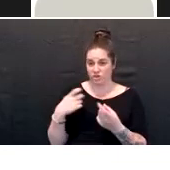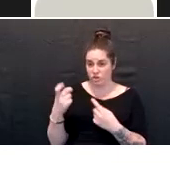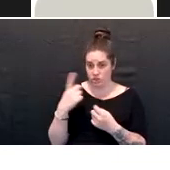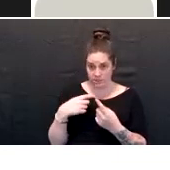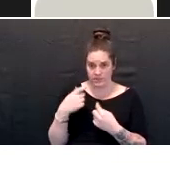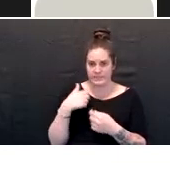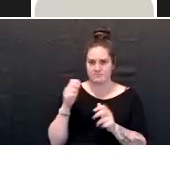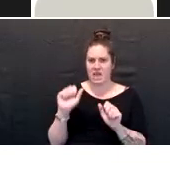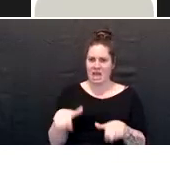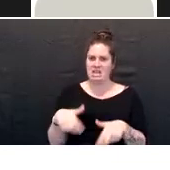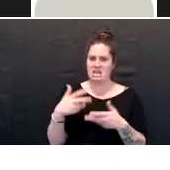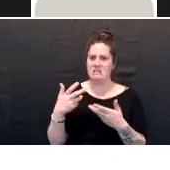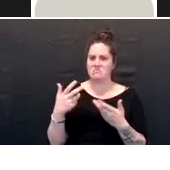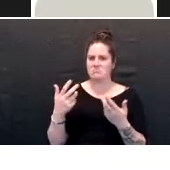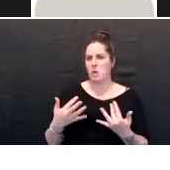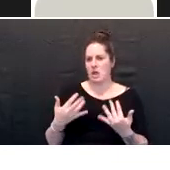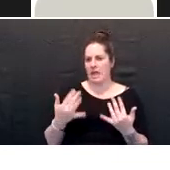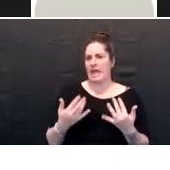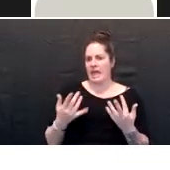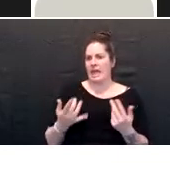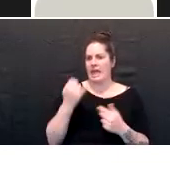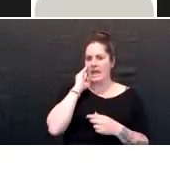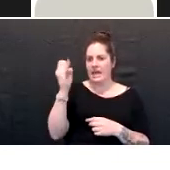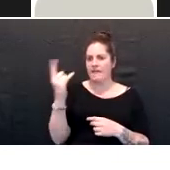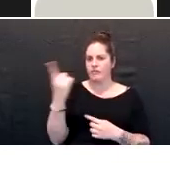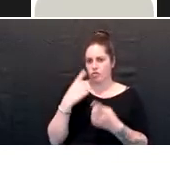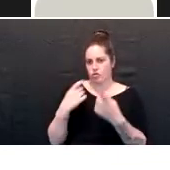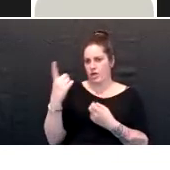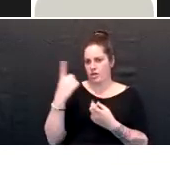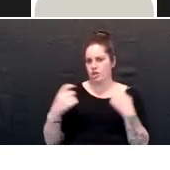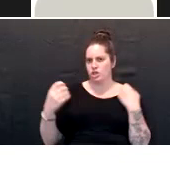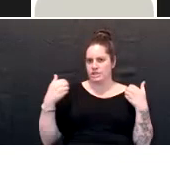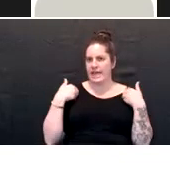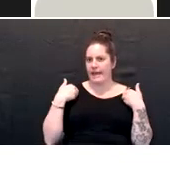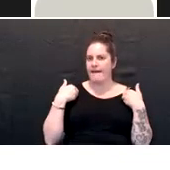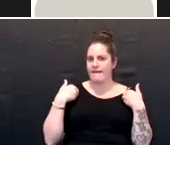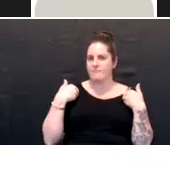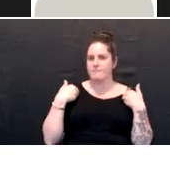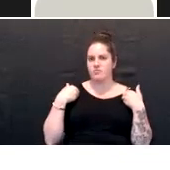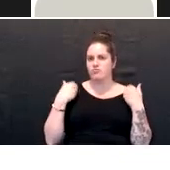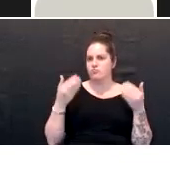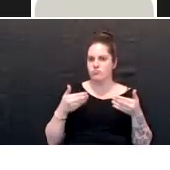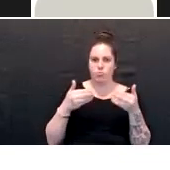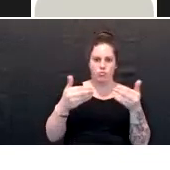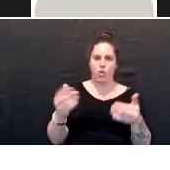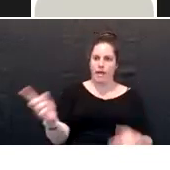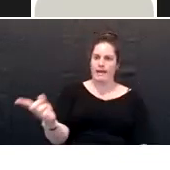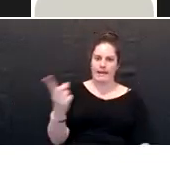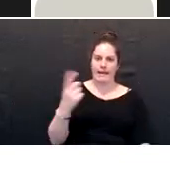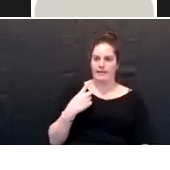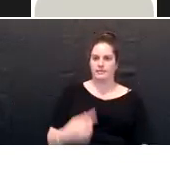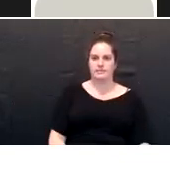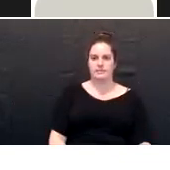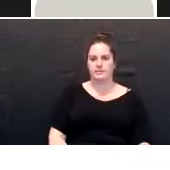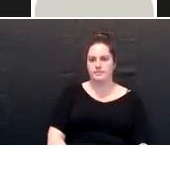around for a few more minutes. I'll be happy to answer any questions that you might have. Just unmute and feel free to ask your